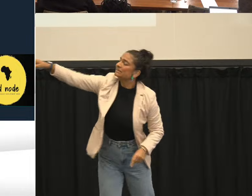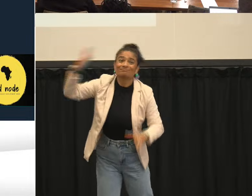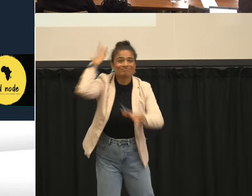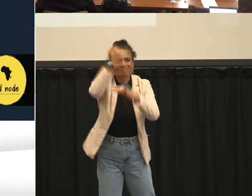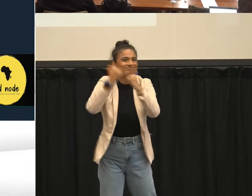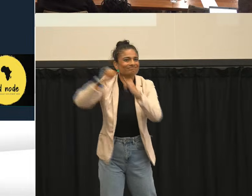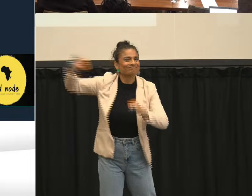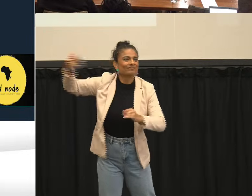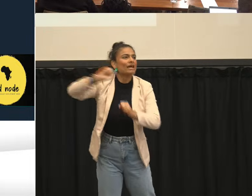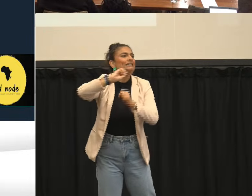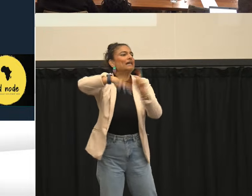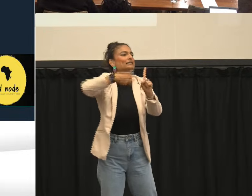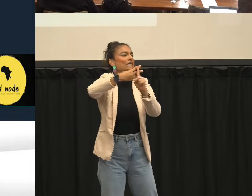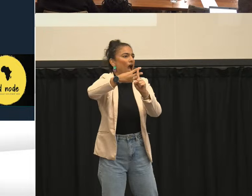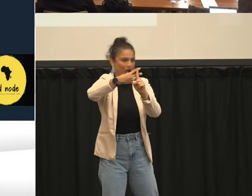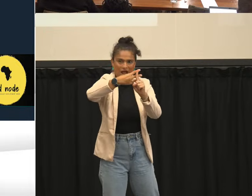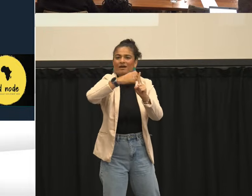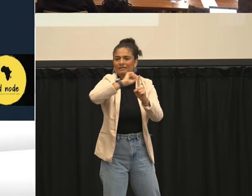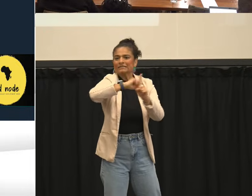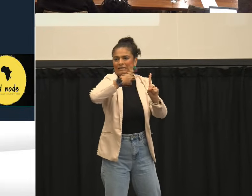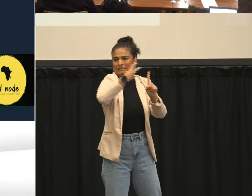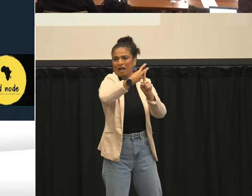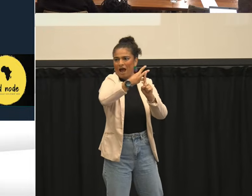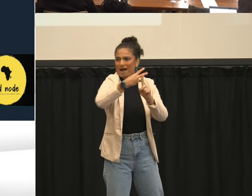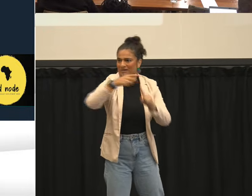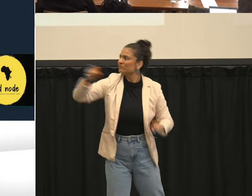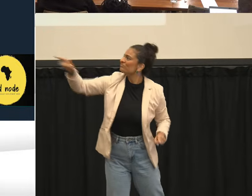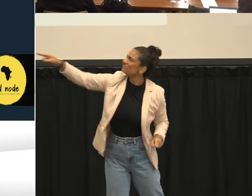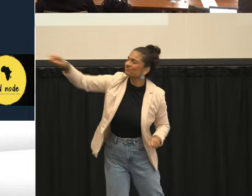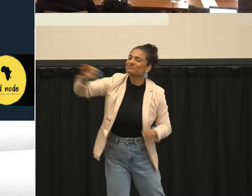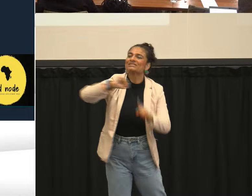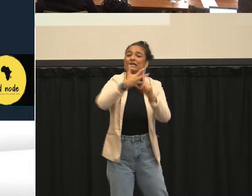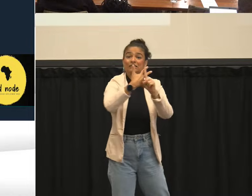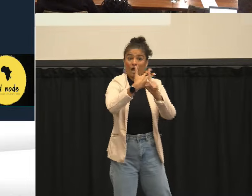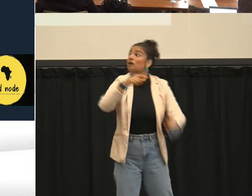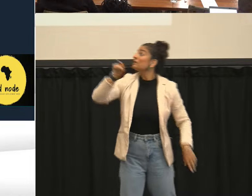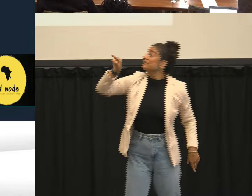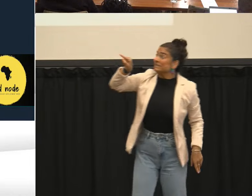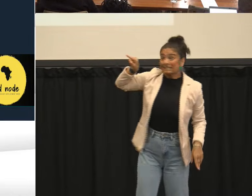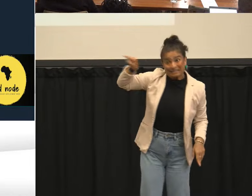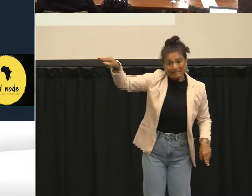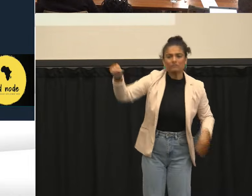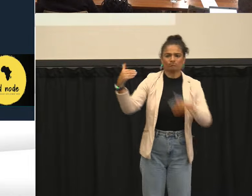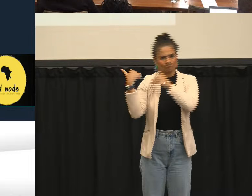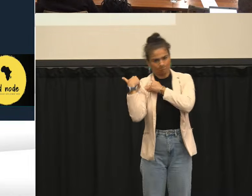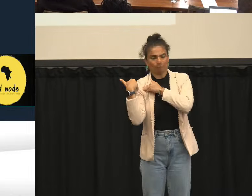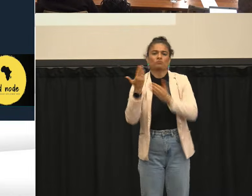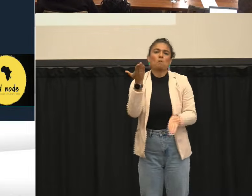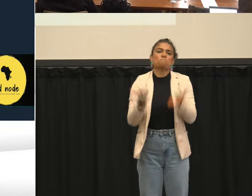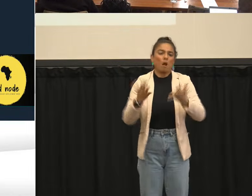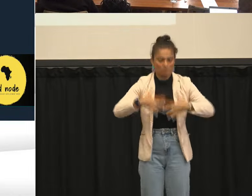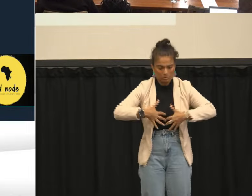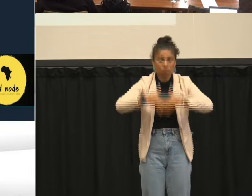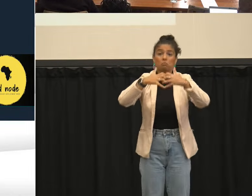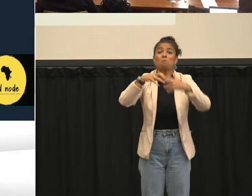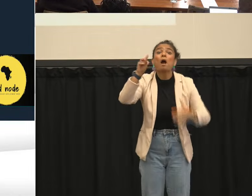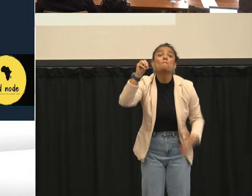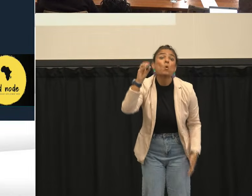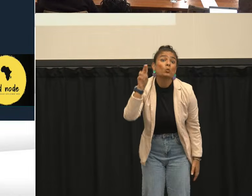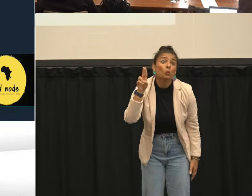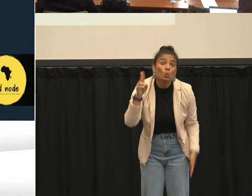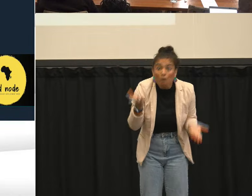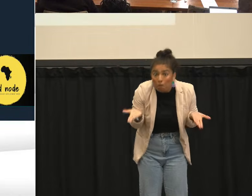SADiLaR, as you can see the acronym and the logo everywhere. So SADiLaR is an institution that